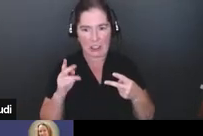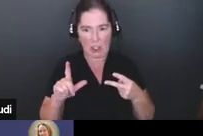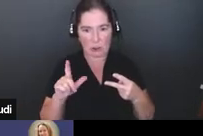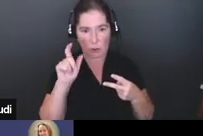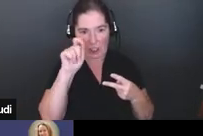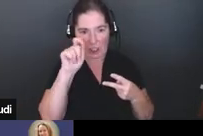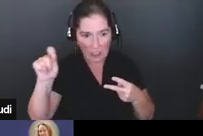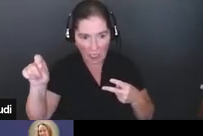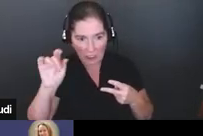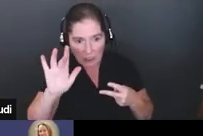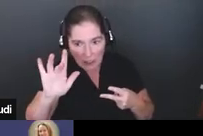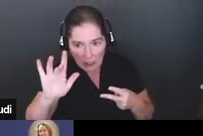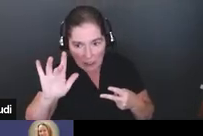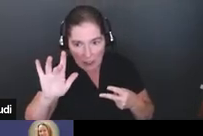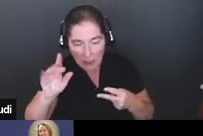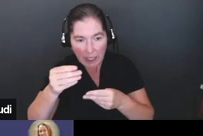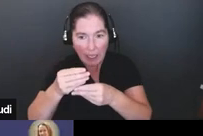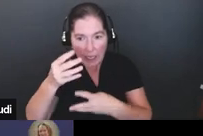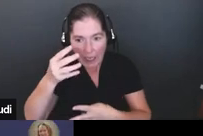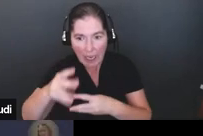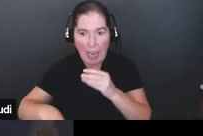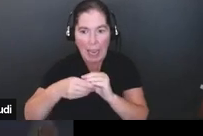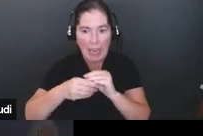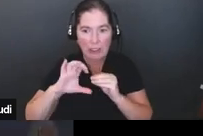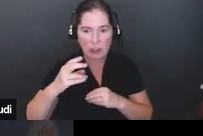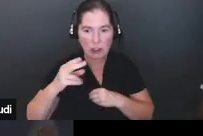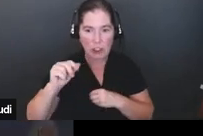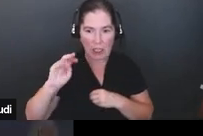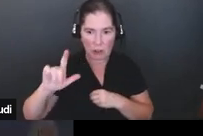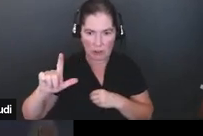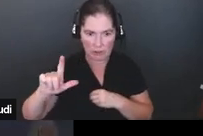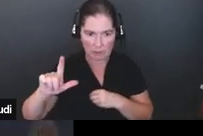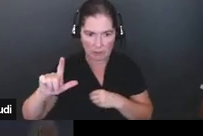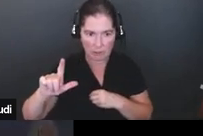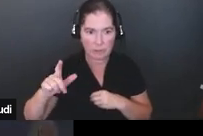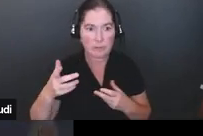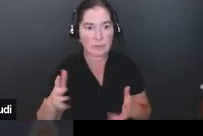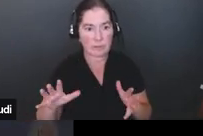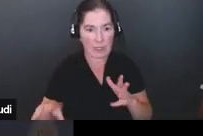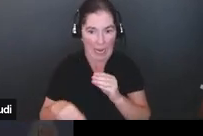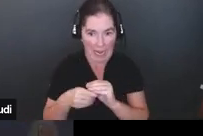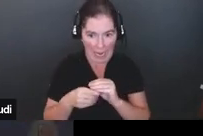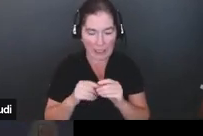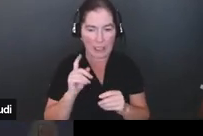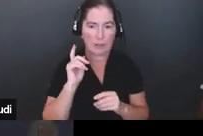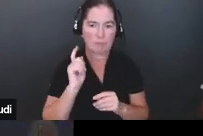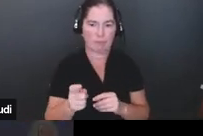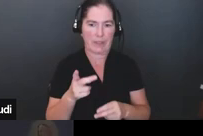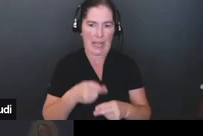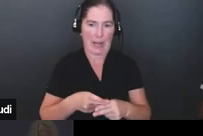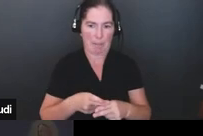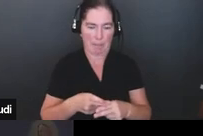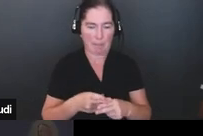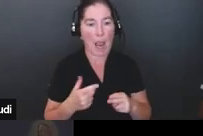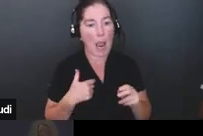here. I'm going to add a channel. And when I add a channel, I give it a name. So I